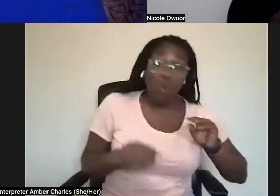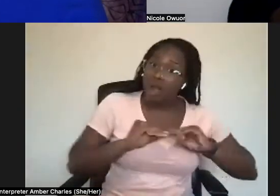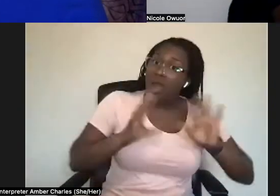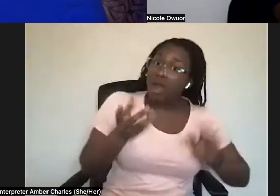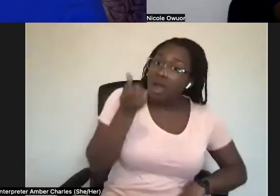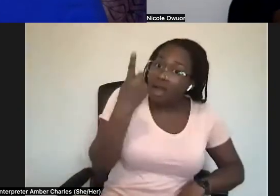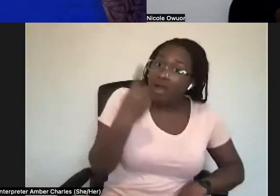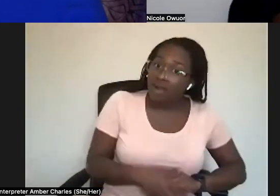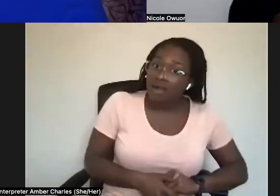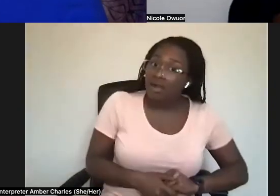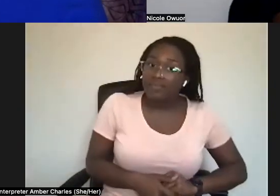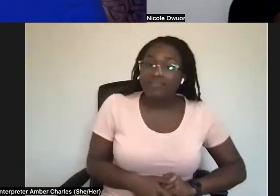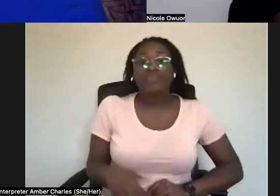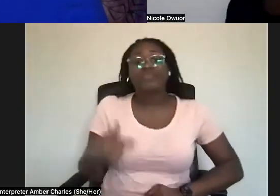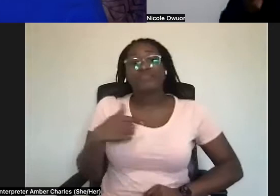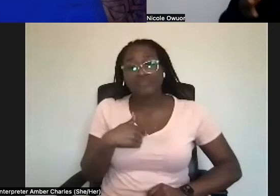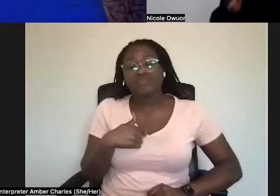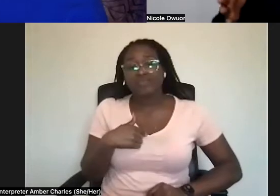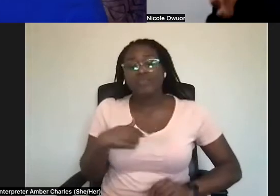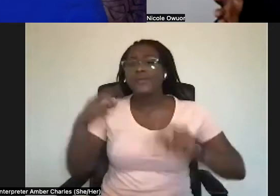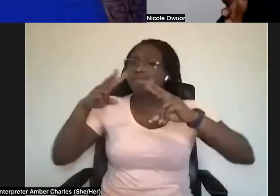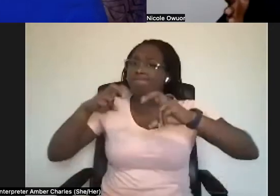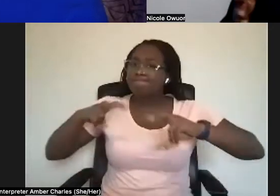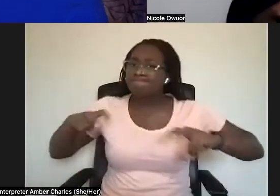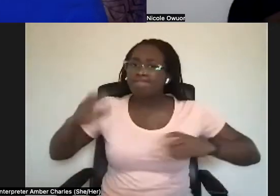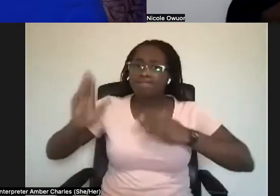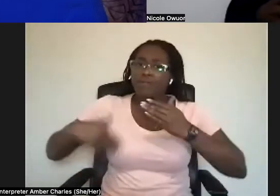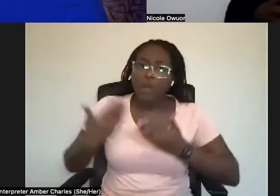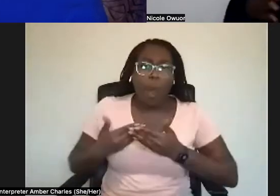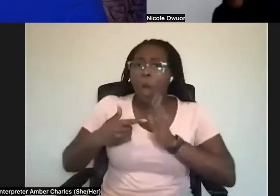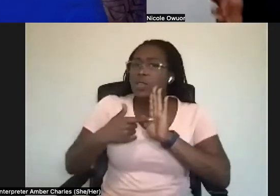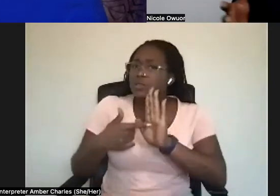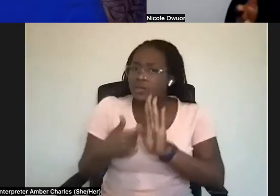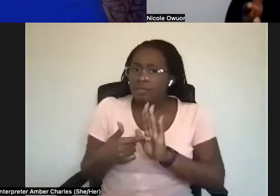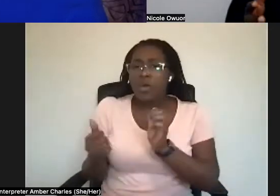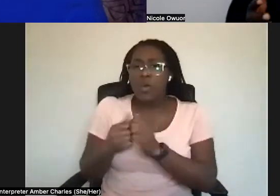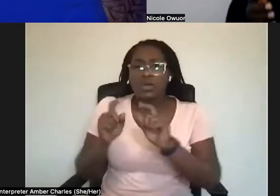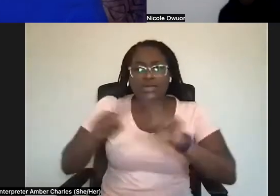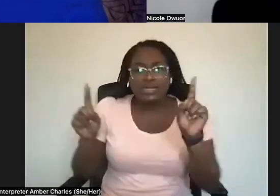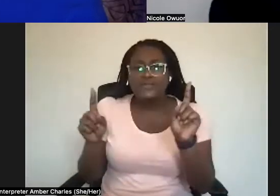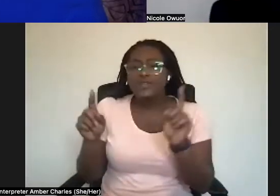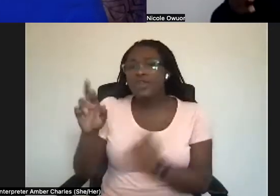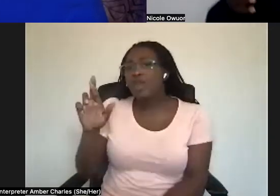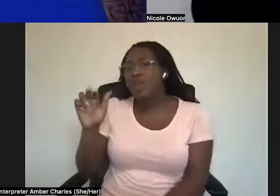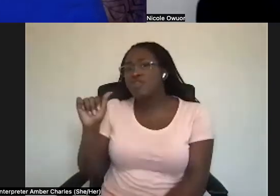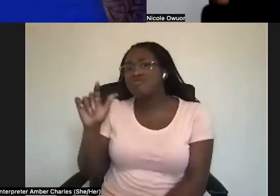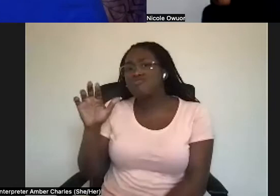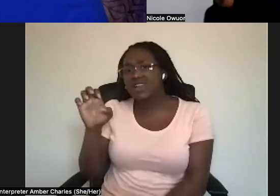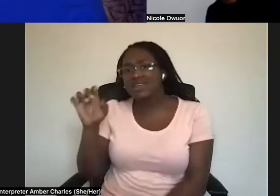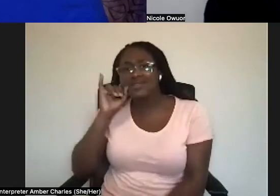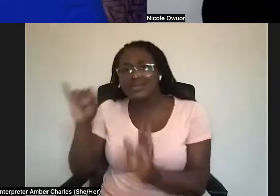So I look at all of these different examples with different racial identities, different